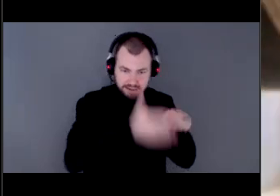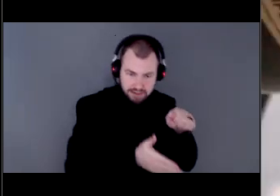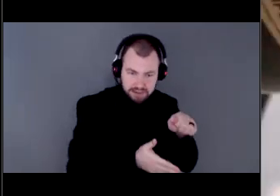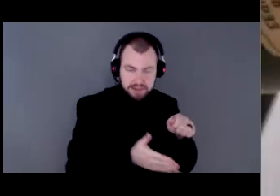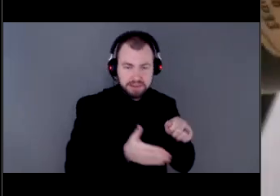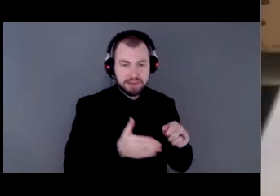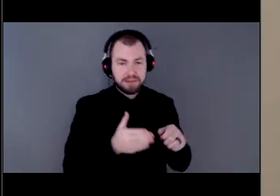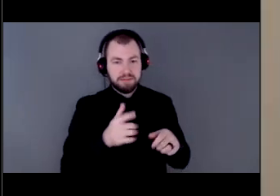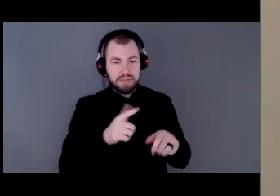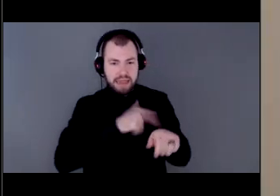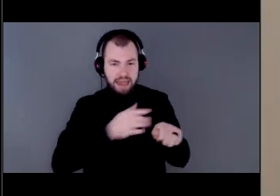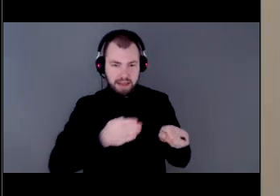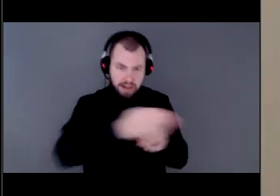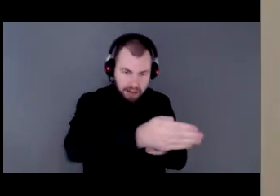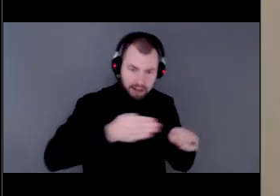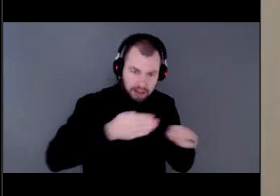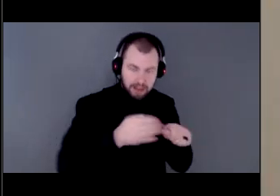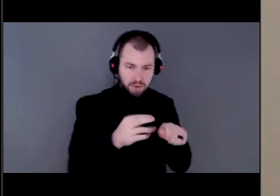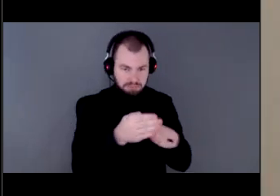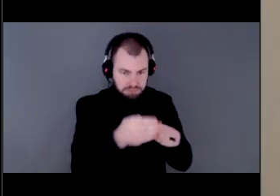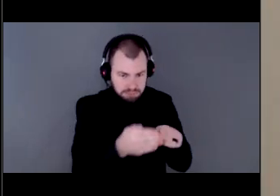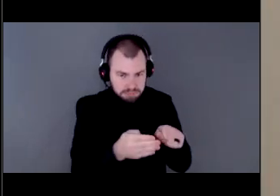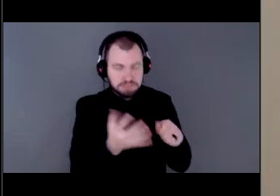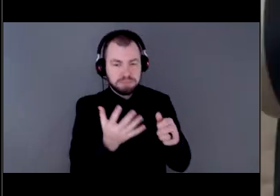etc. And then next,